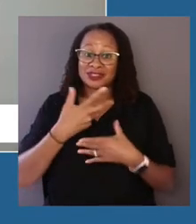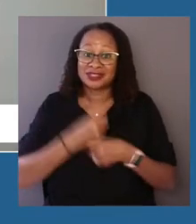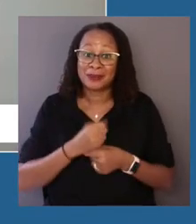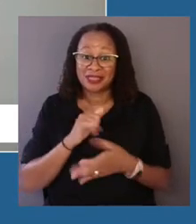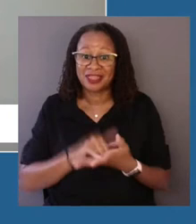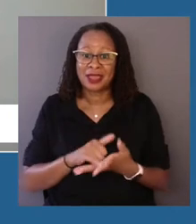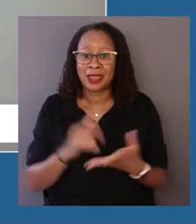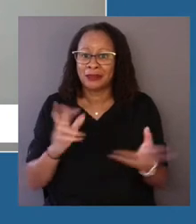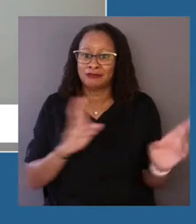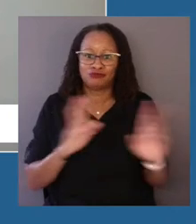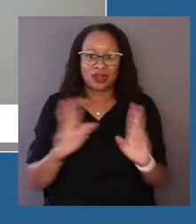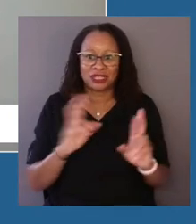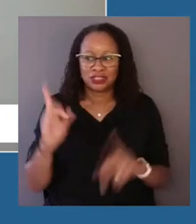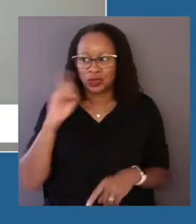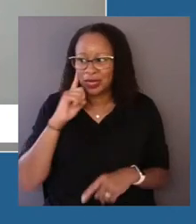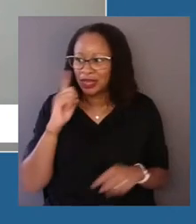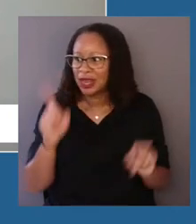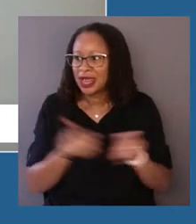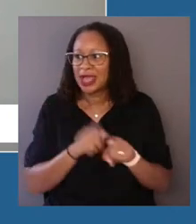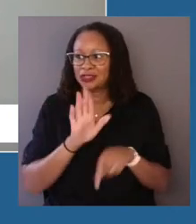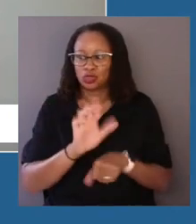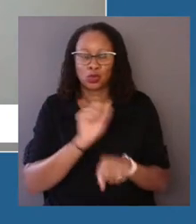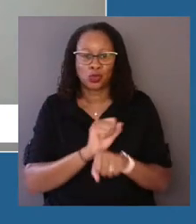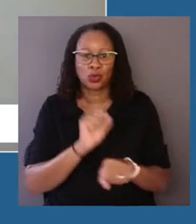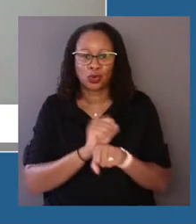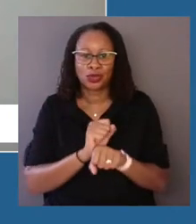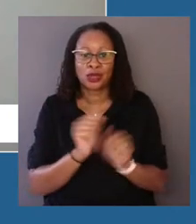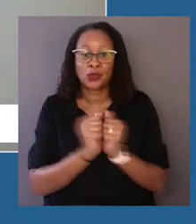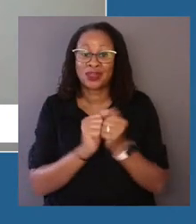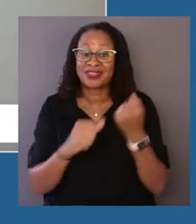hear as your work with advocacy